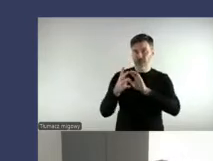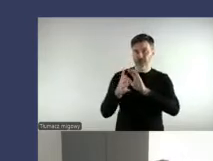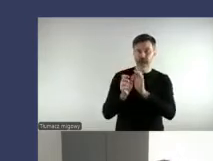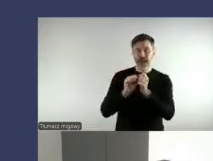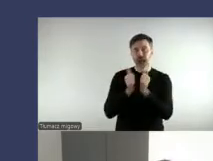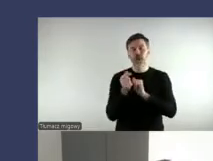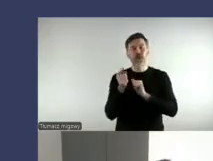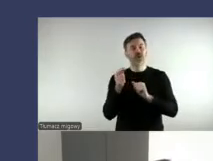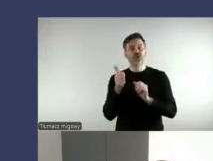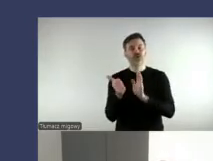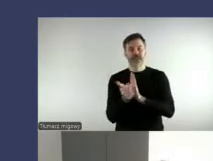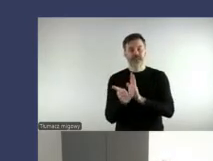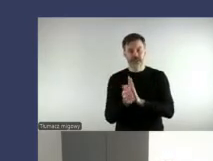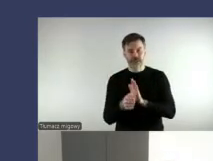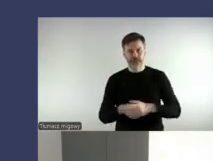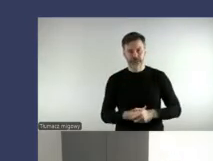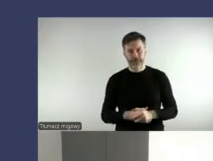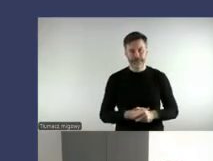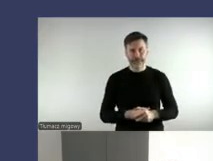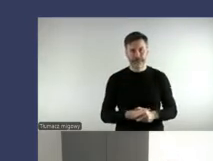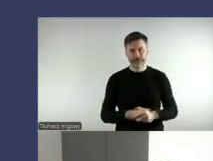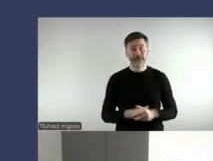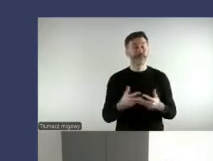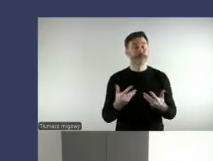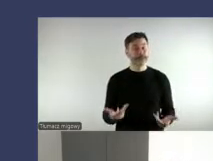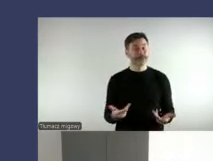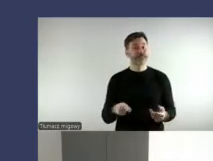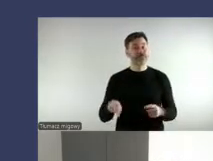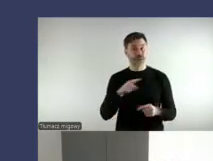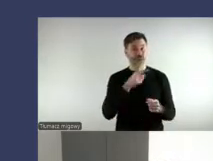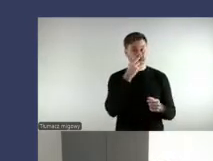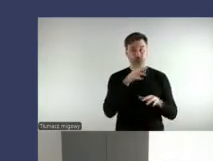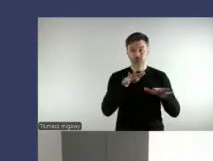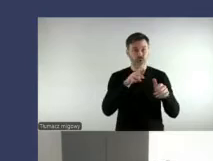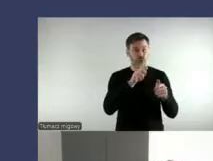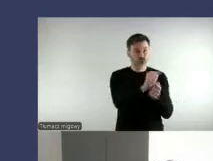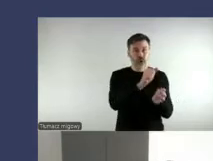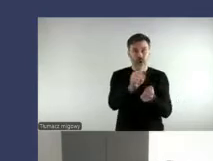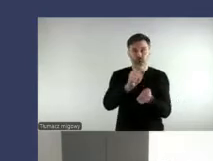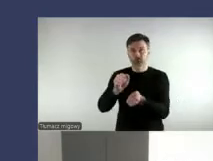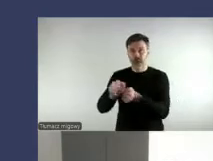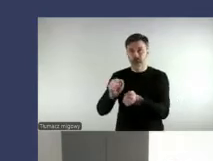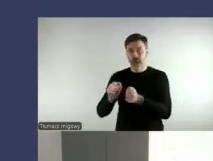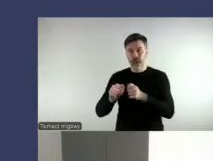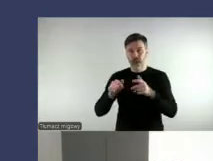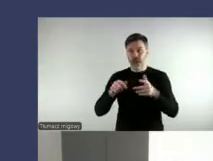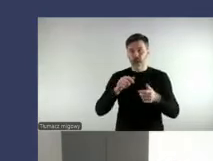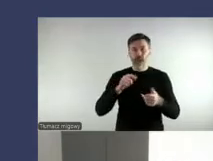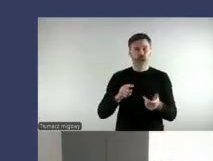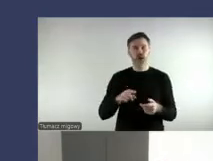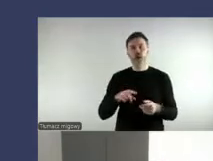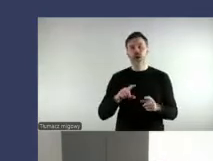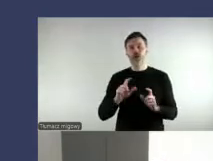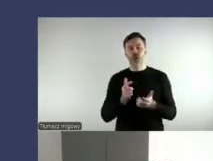almost 120 buildings damaged in another hailstorm, etc., etc. So, and the main common denominator is that the